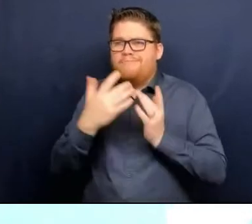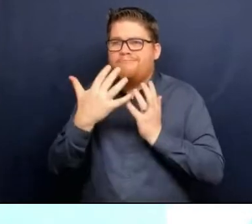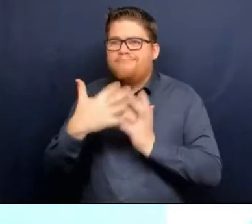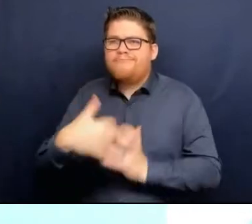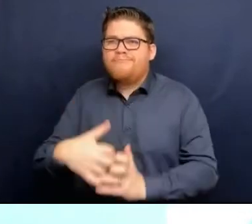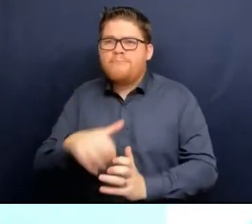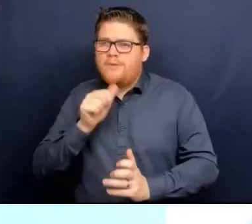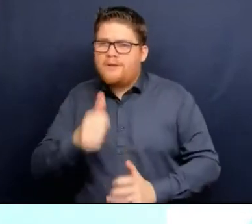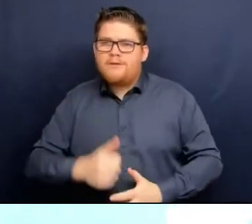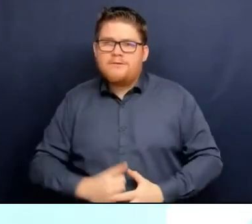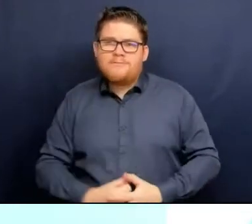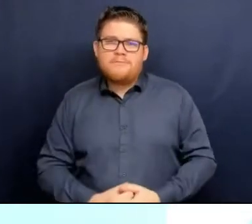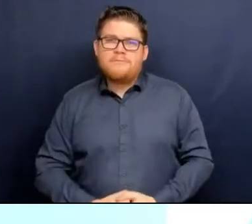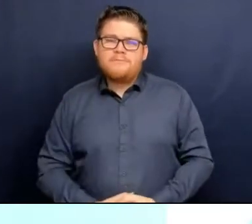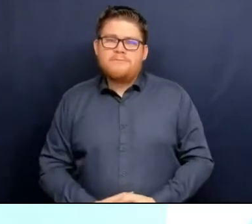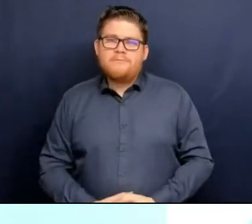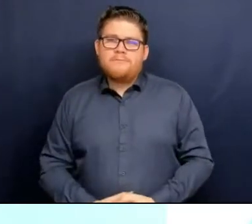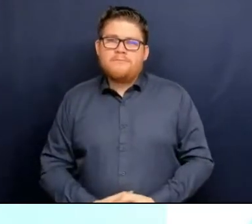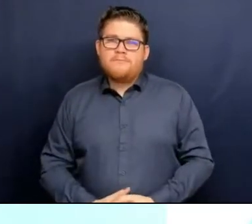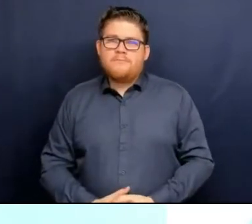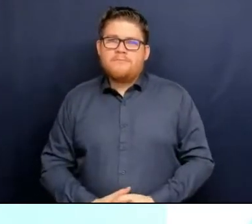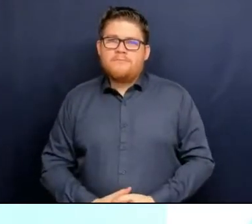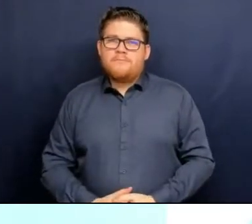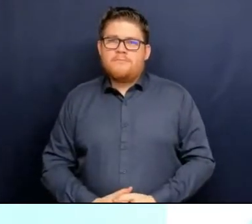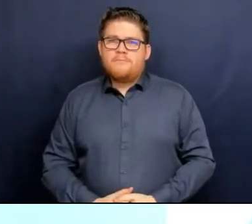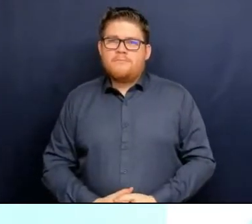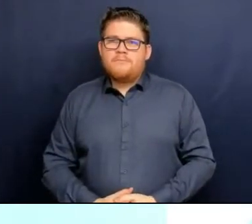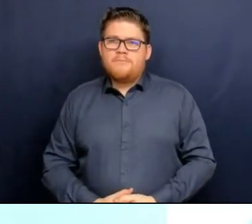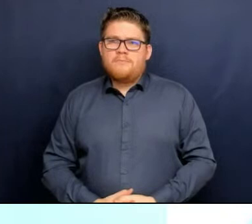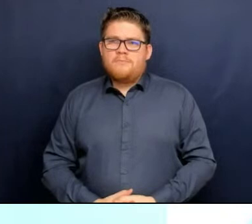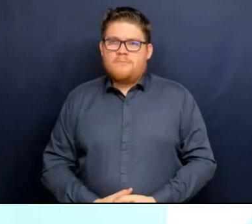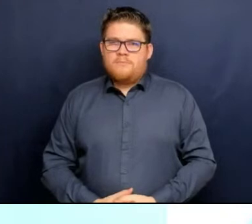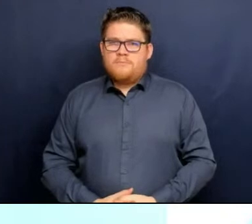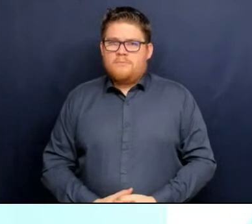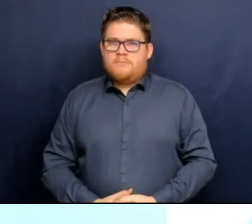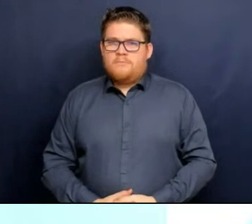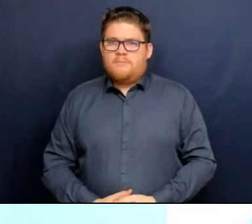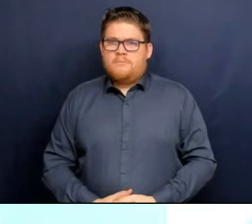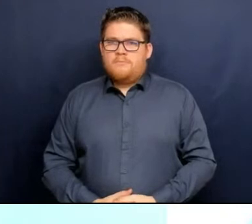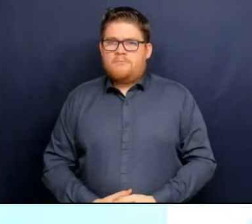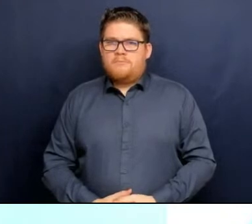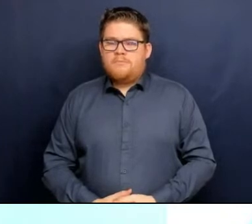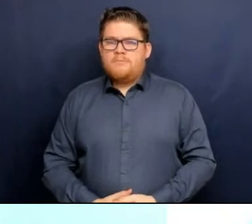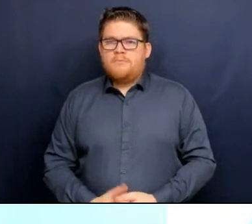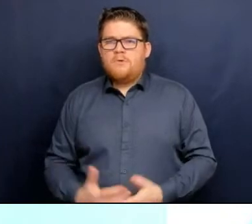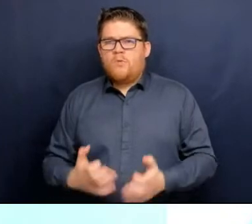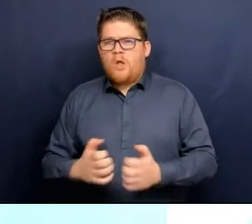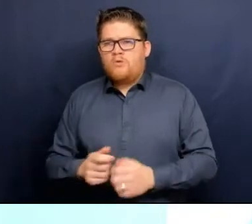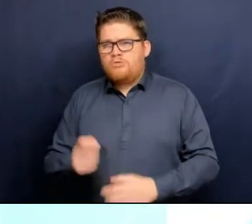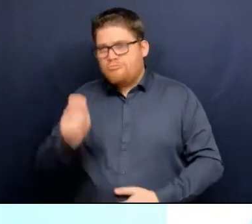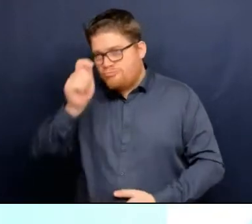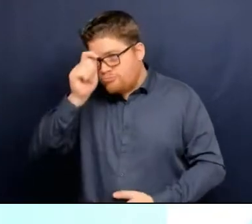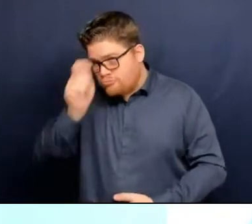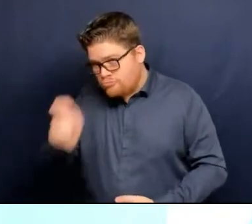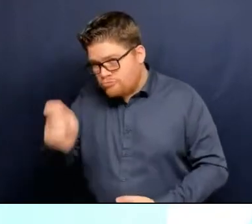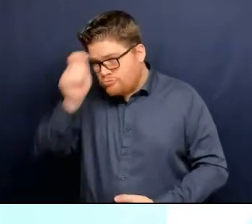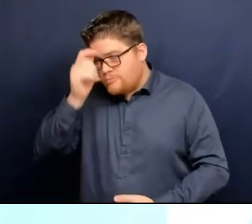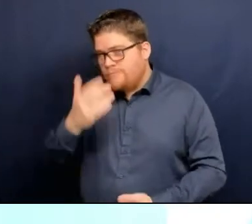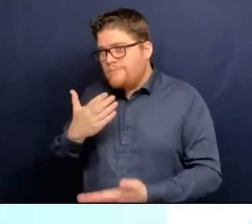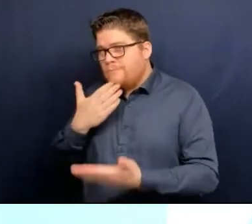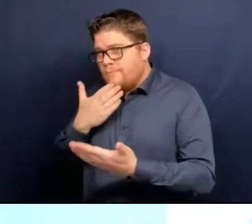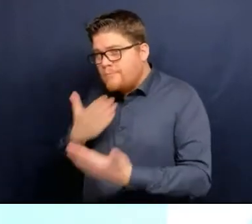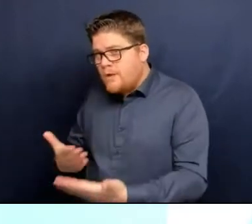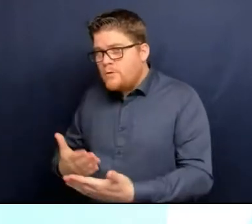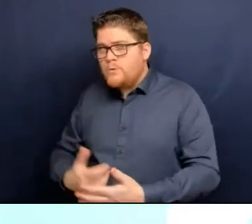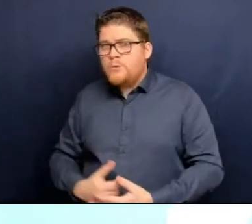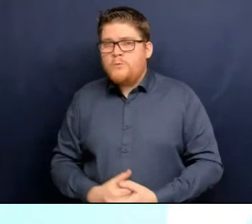is also a time I would like to acknowledge some of the people that got us here. Scott Fraser, who stepped